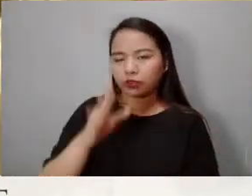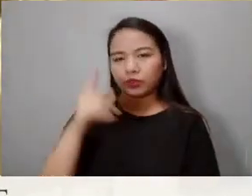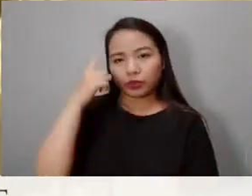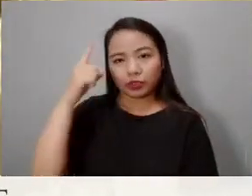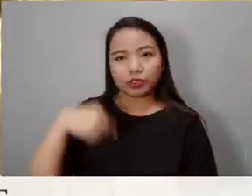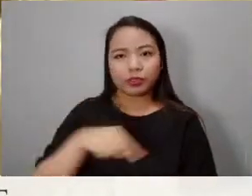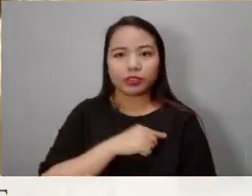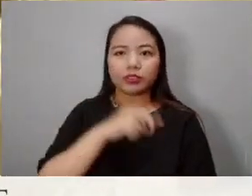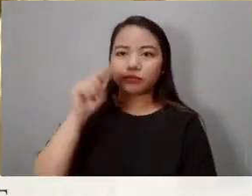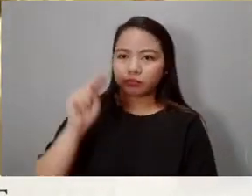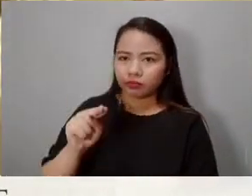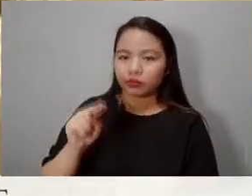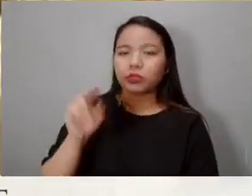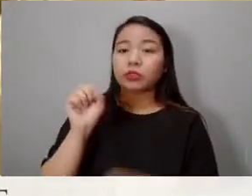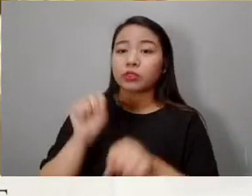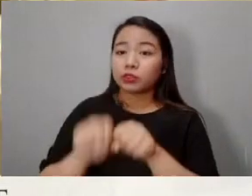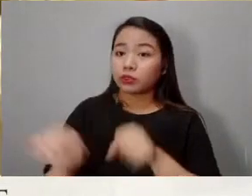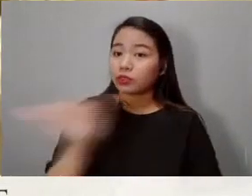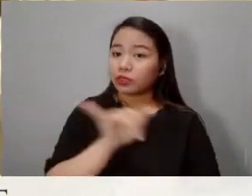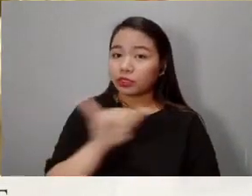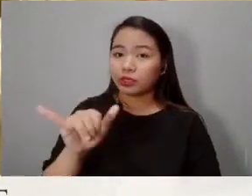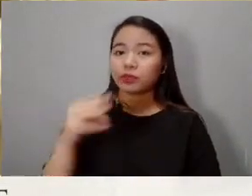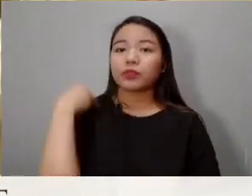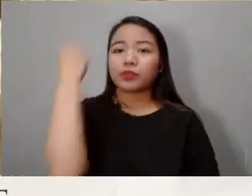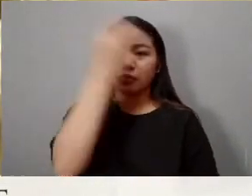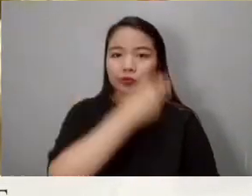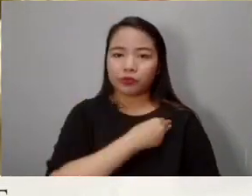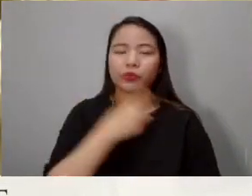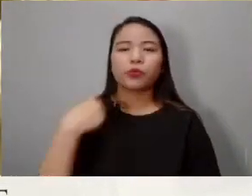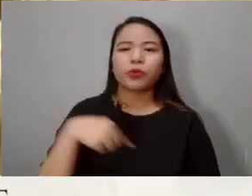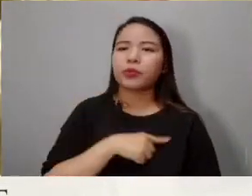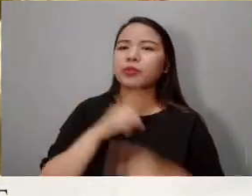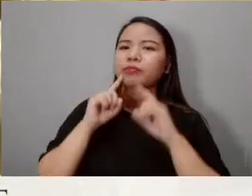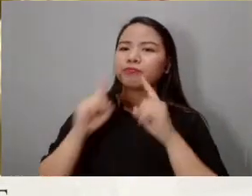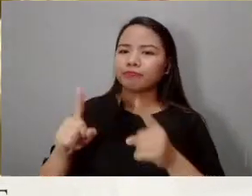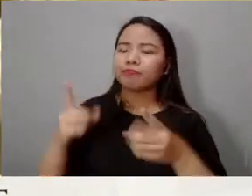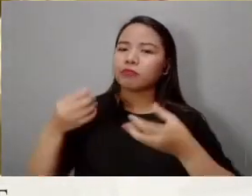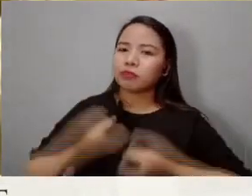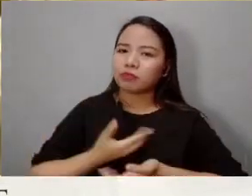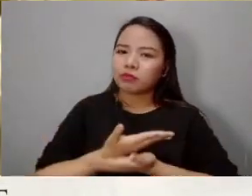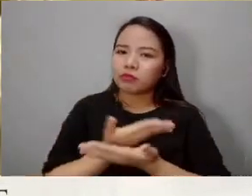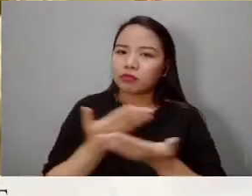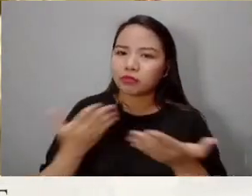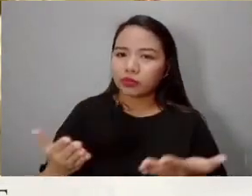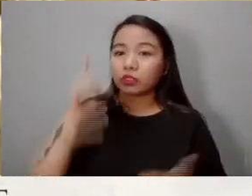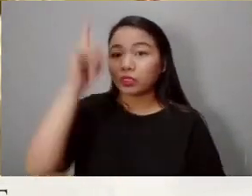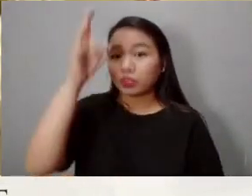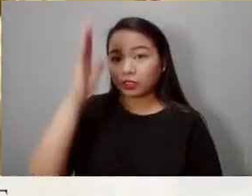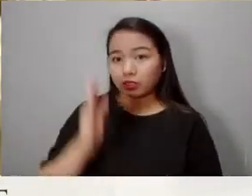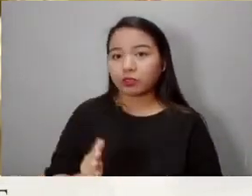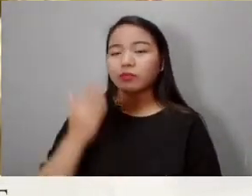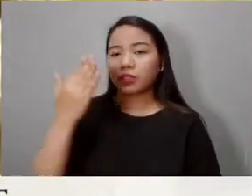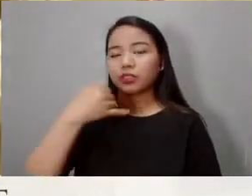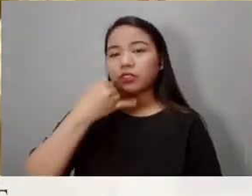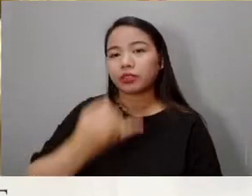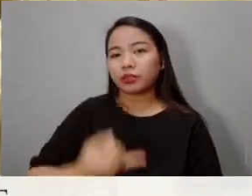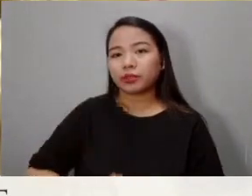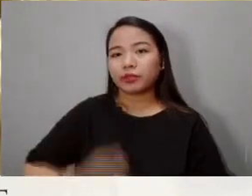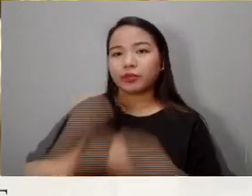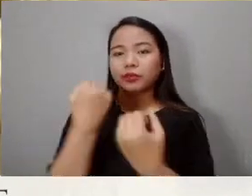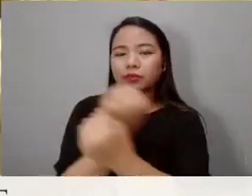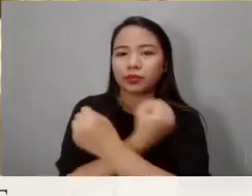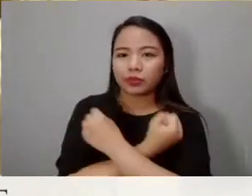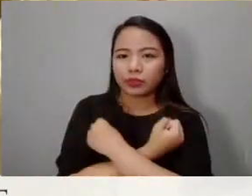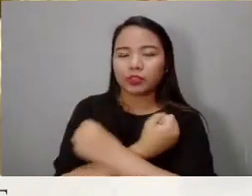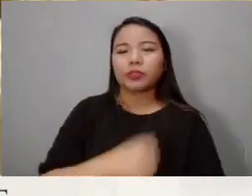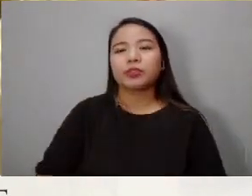that like Mary, we may respond generously to God's invitation to love. Let